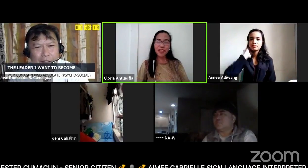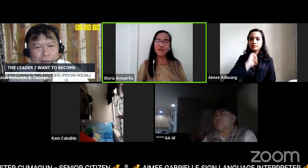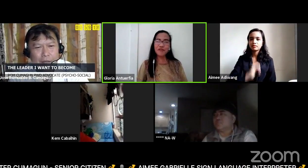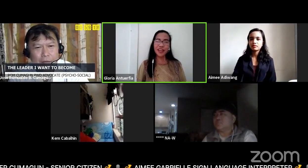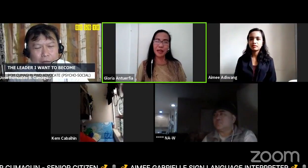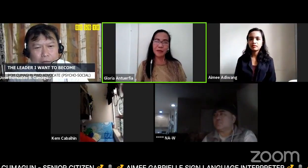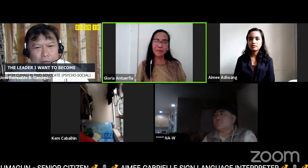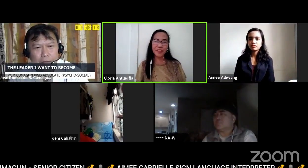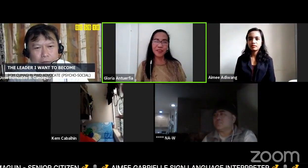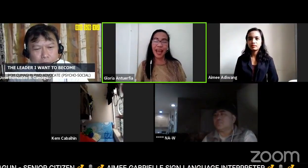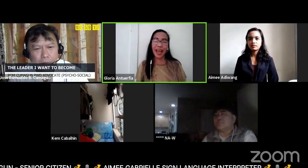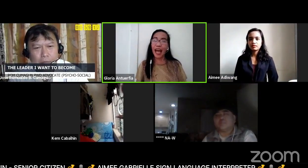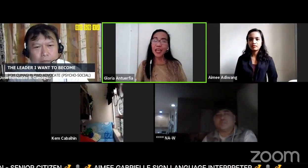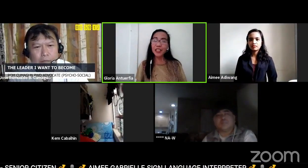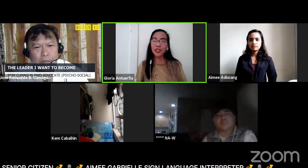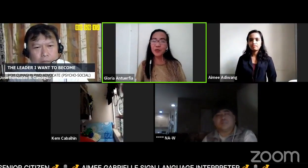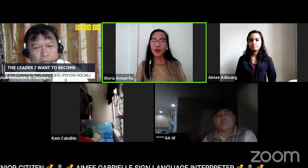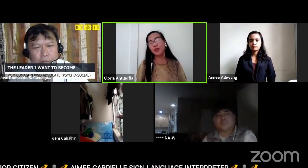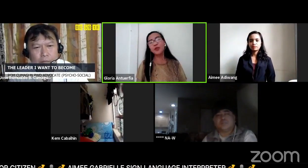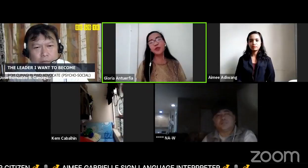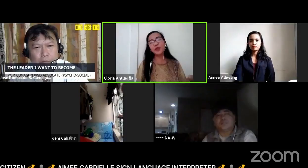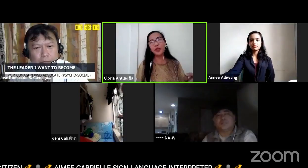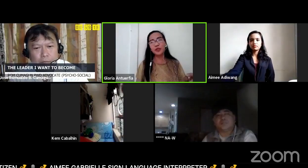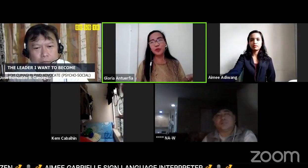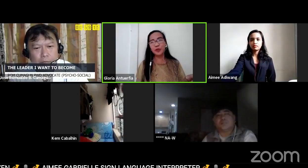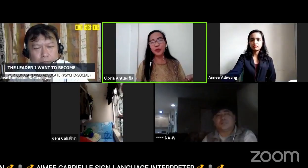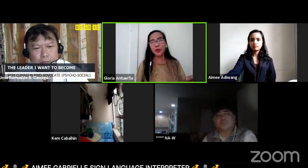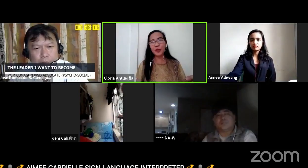Okay. When waiting for Ken, I just want